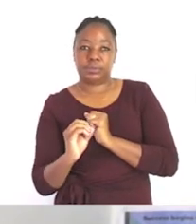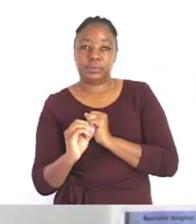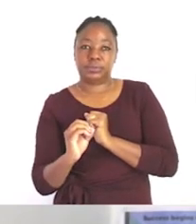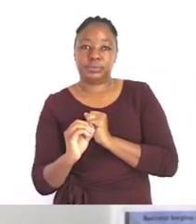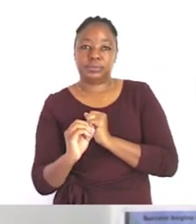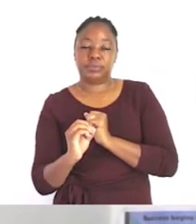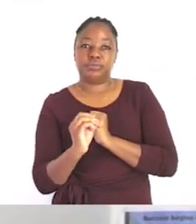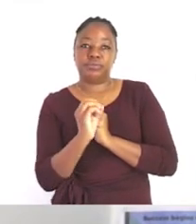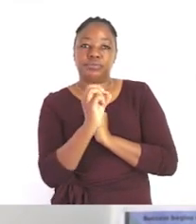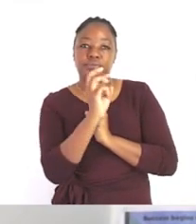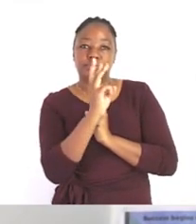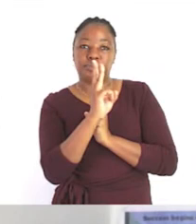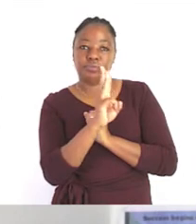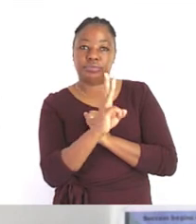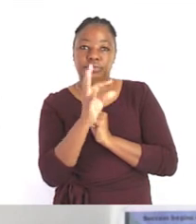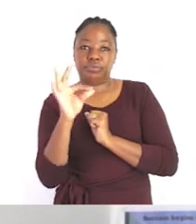39,